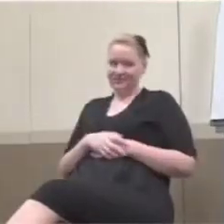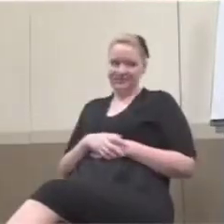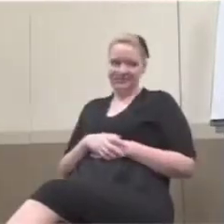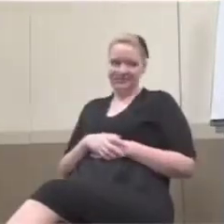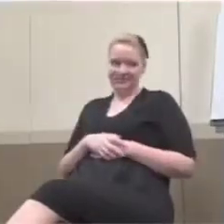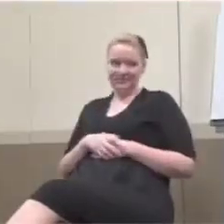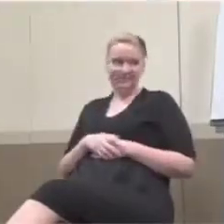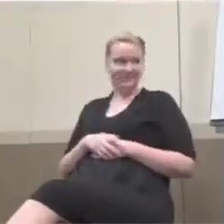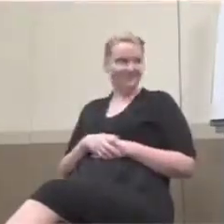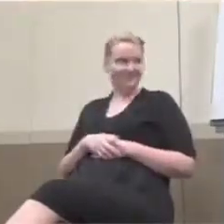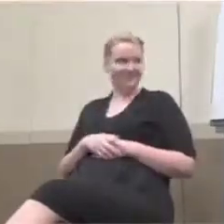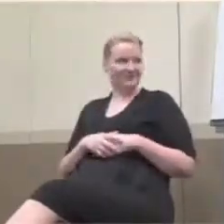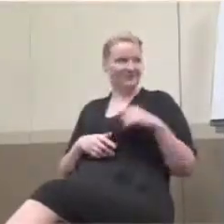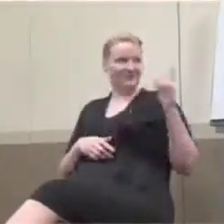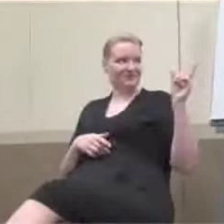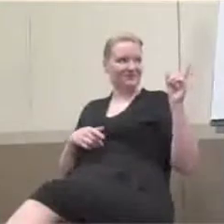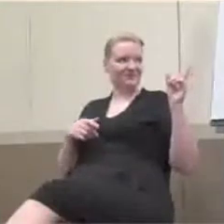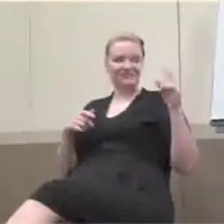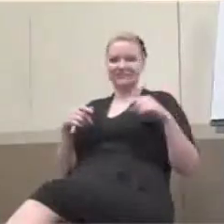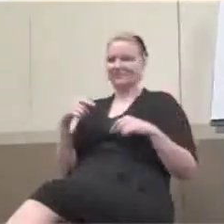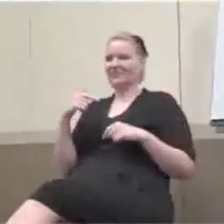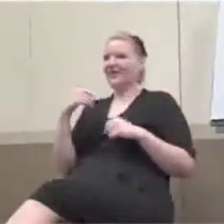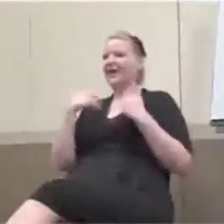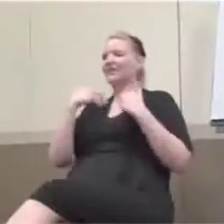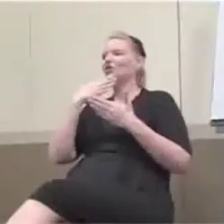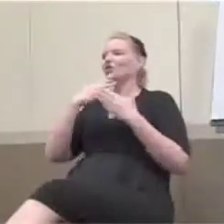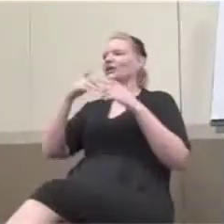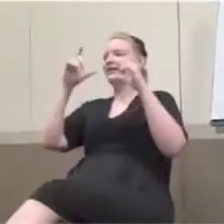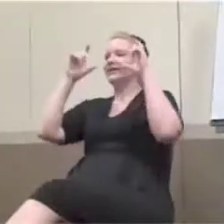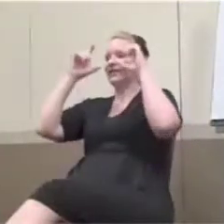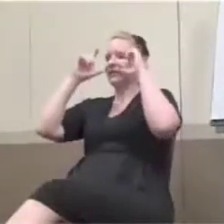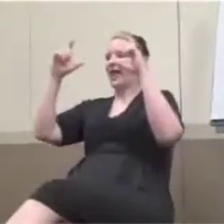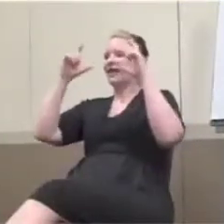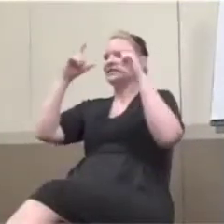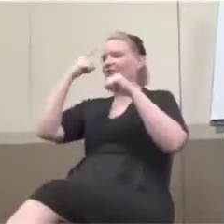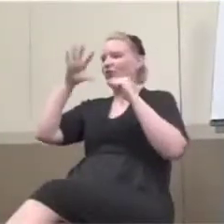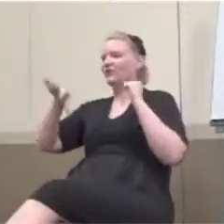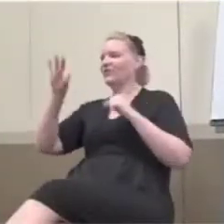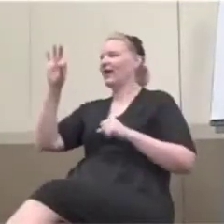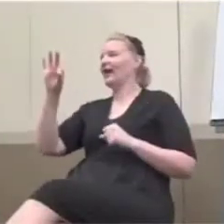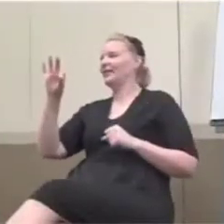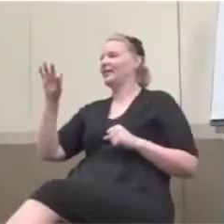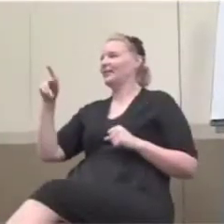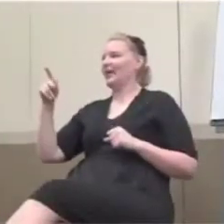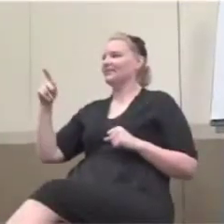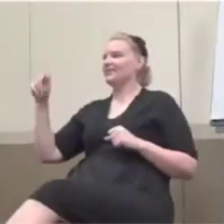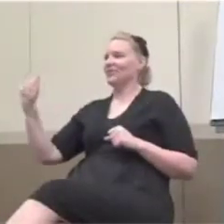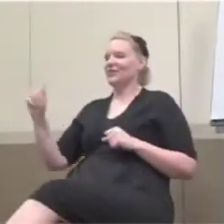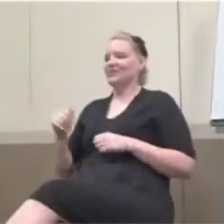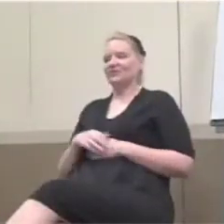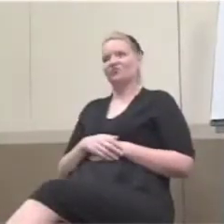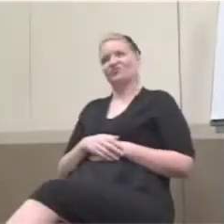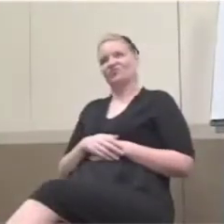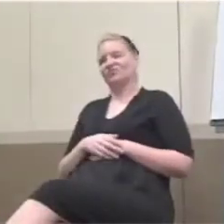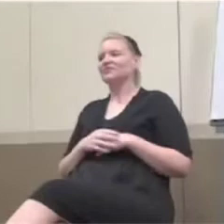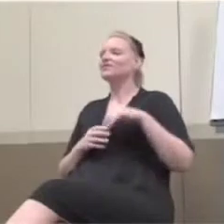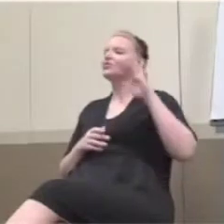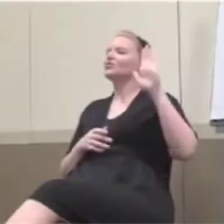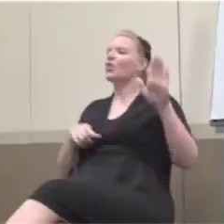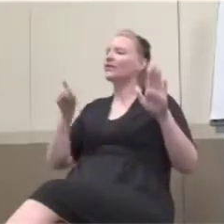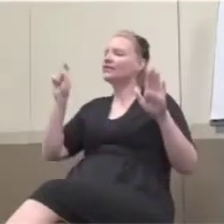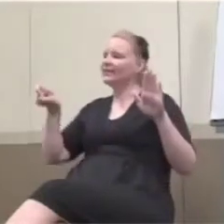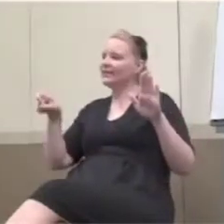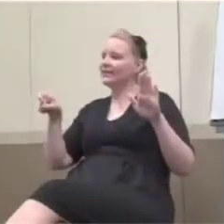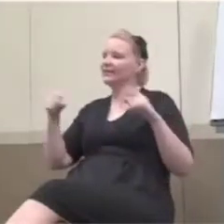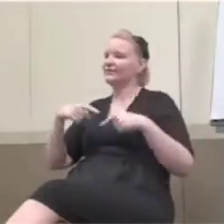Can I spot it? I must have glasses on for passive aggressive behavior. But okay, so then your need in that situation versus